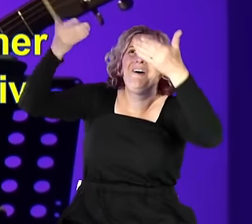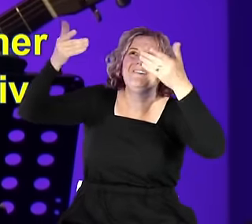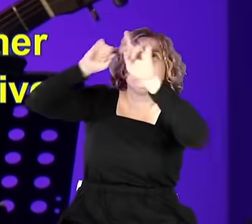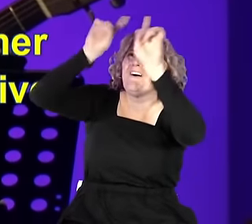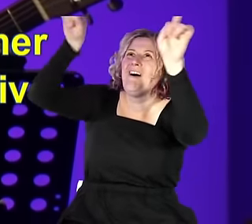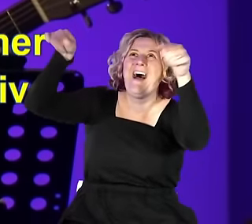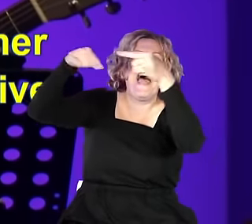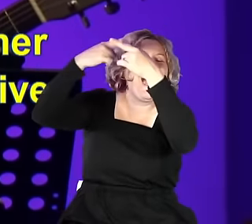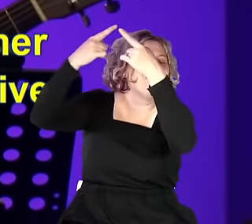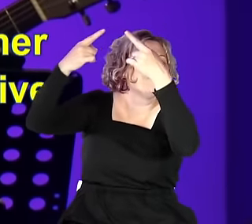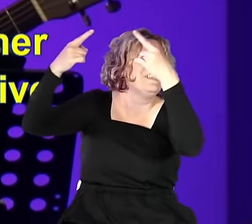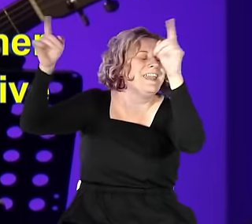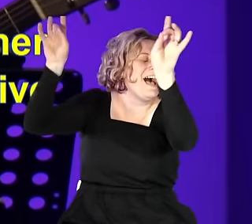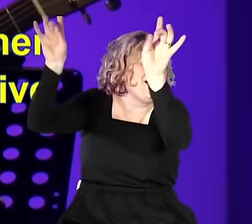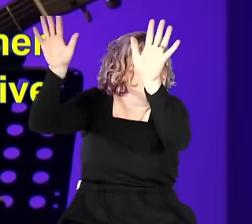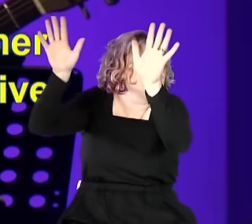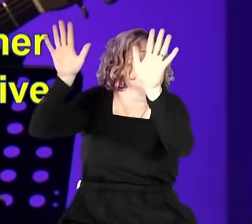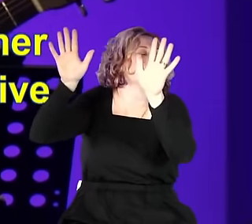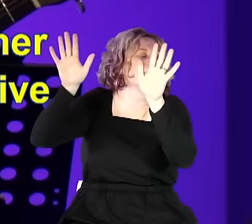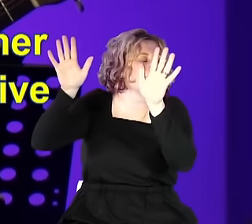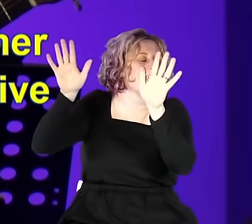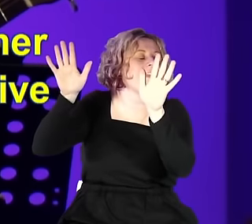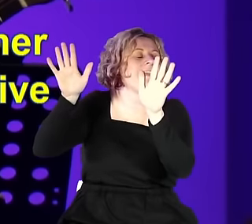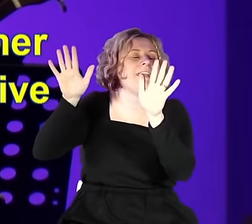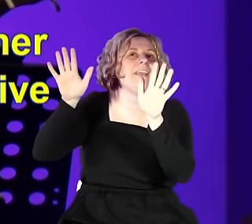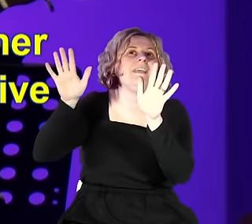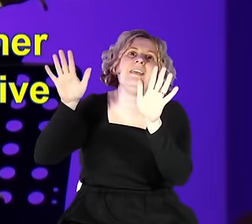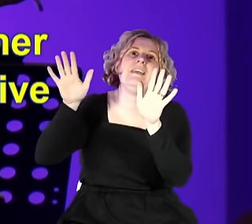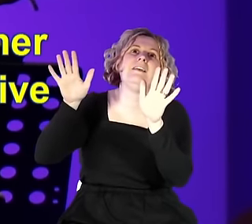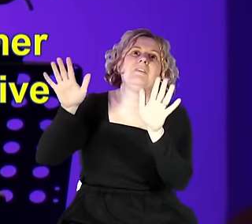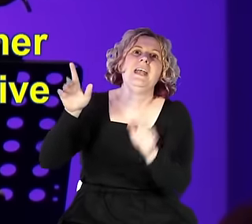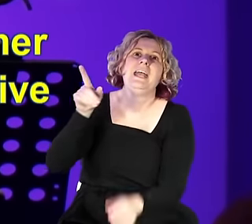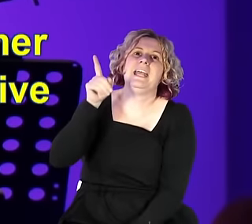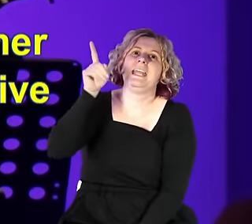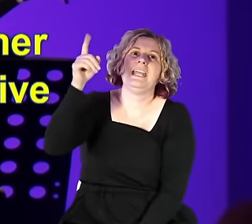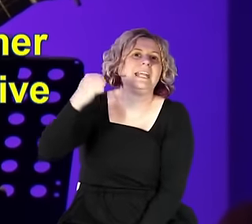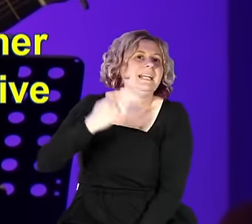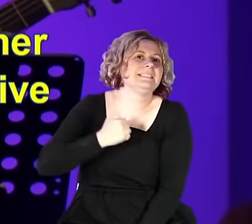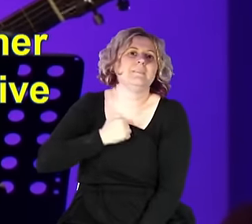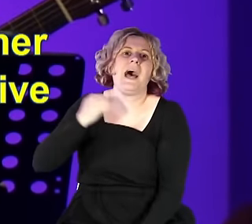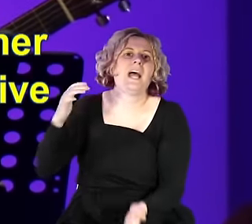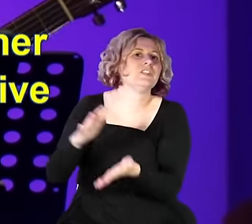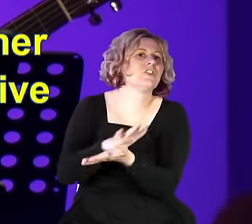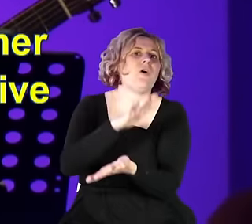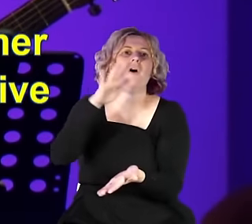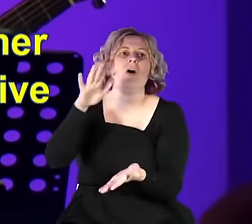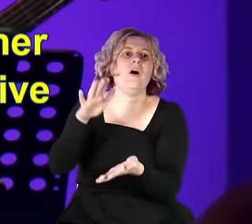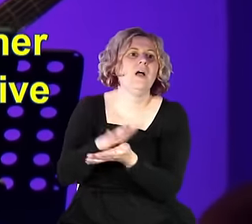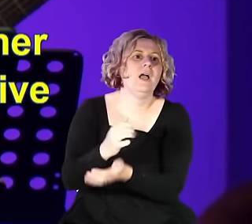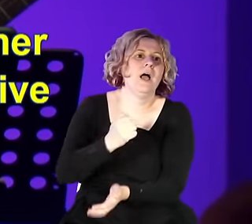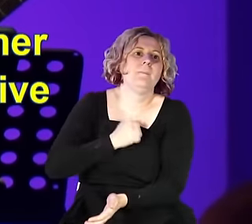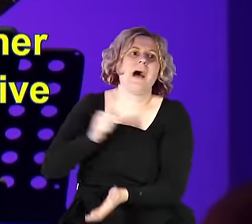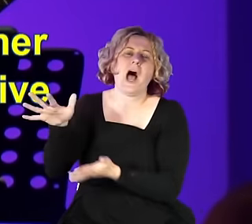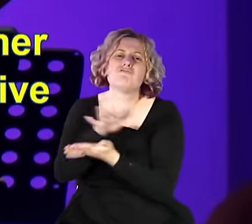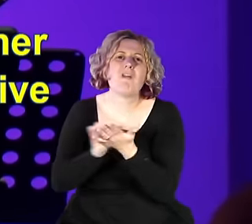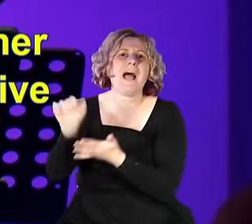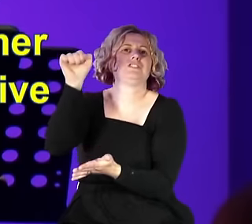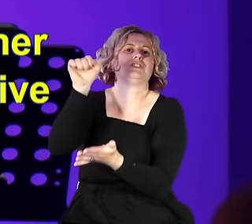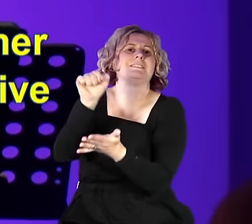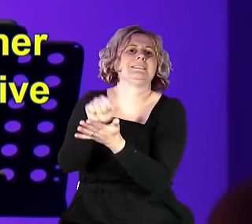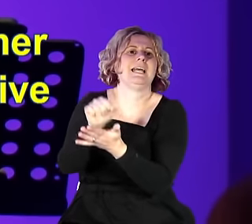more for heaven now to give. He is my joy,